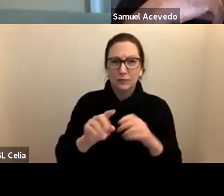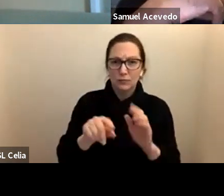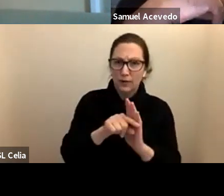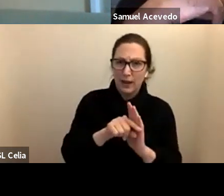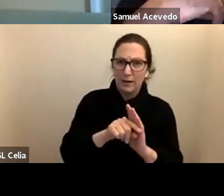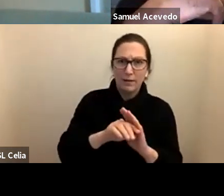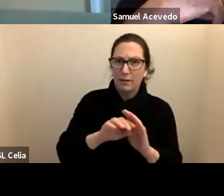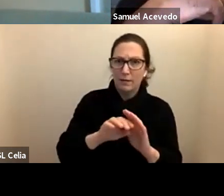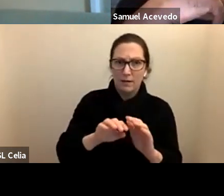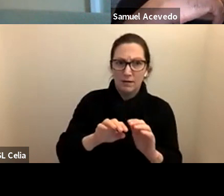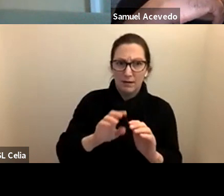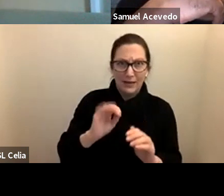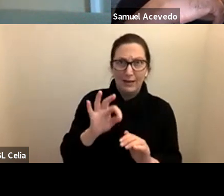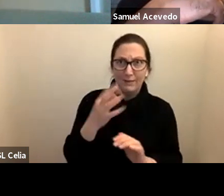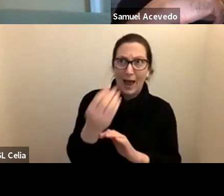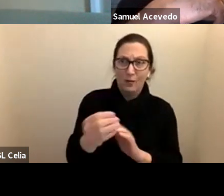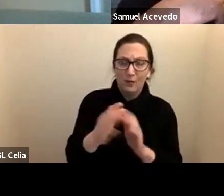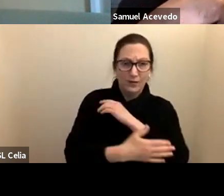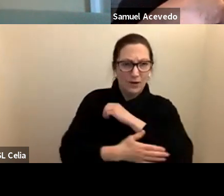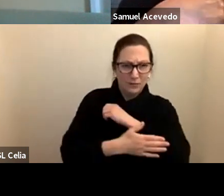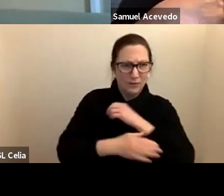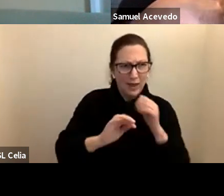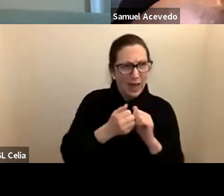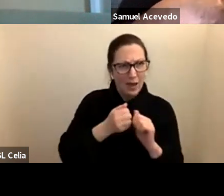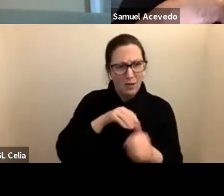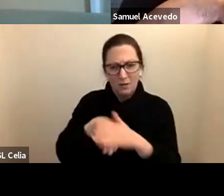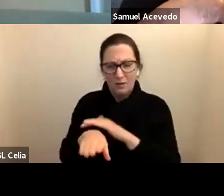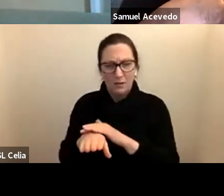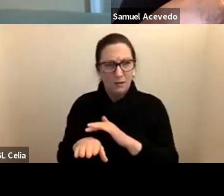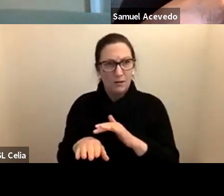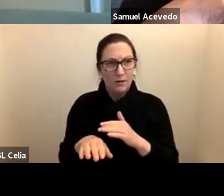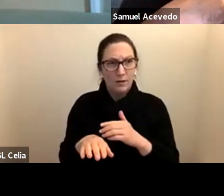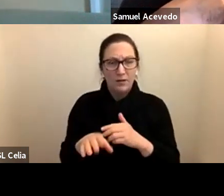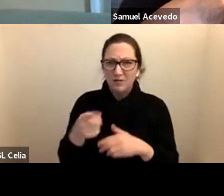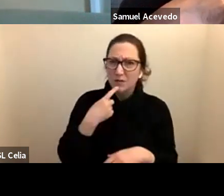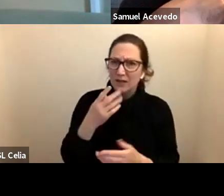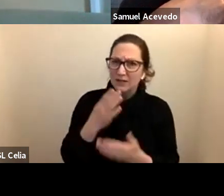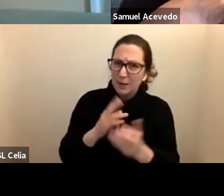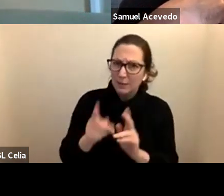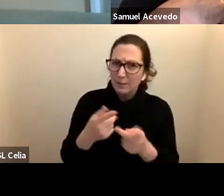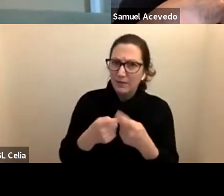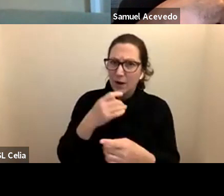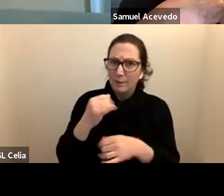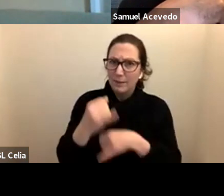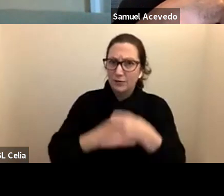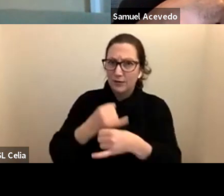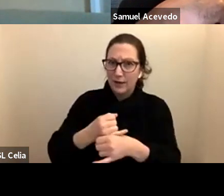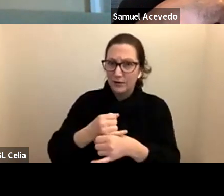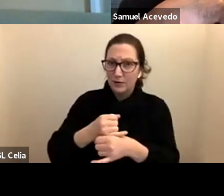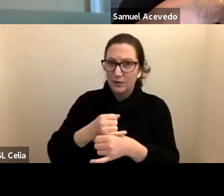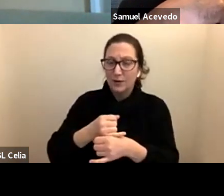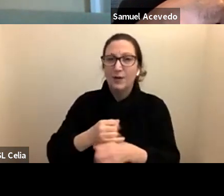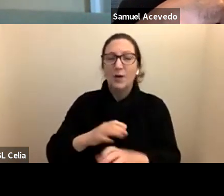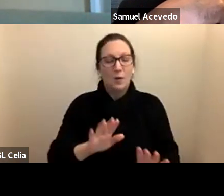exam schools? You said that there were people from international schools? I meant 5th grade, Dr. Tung,